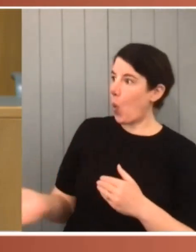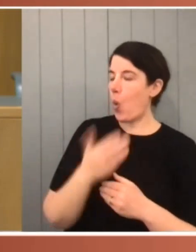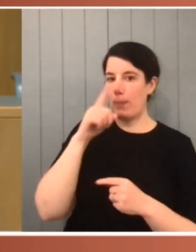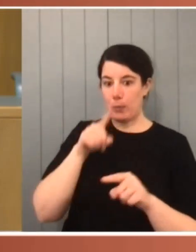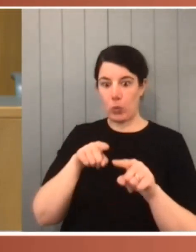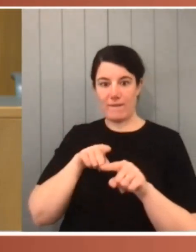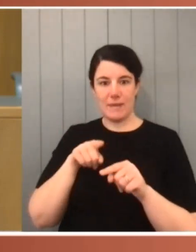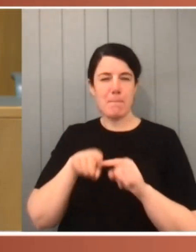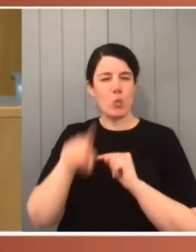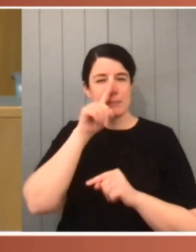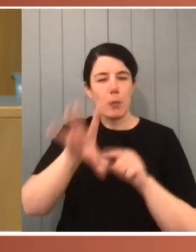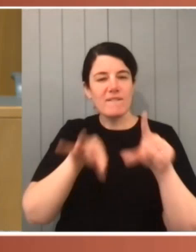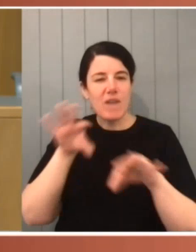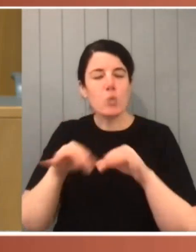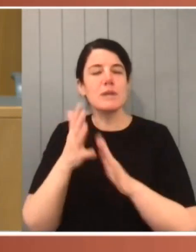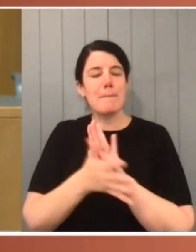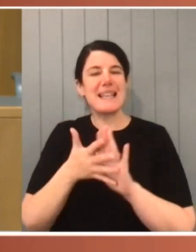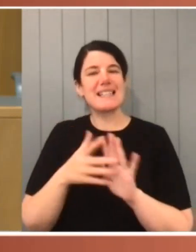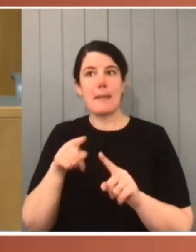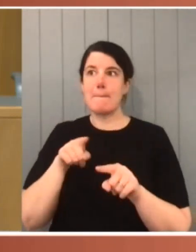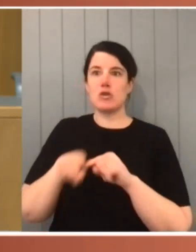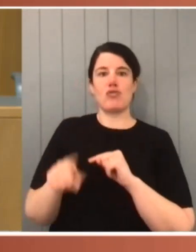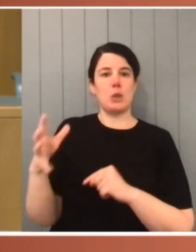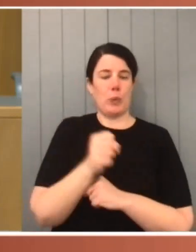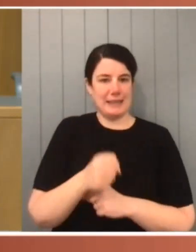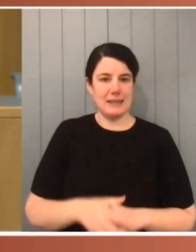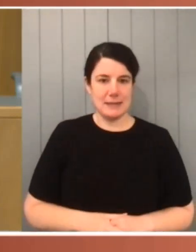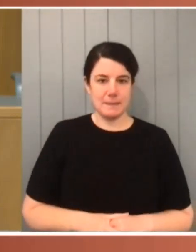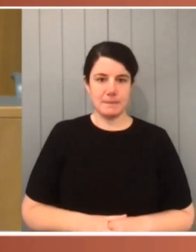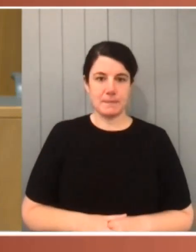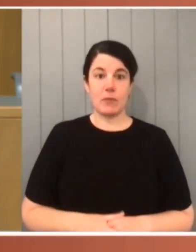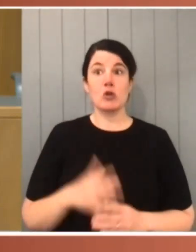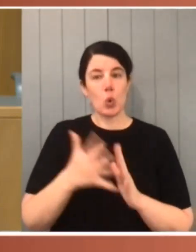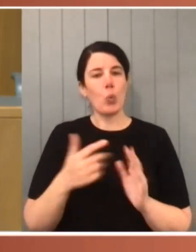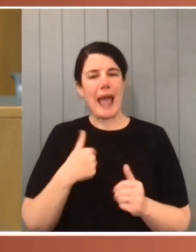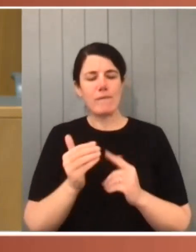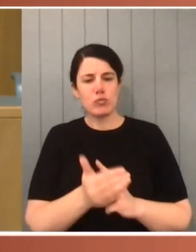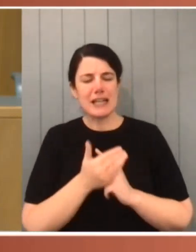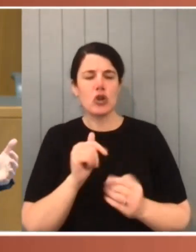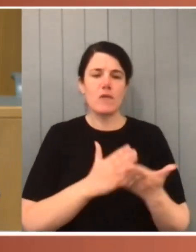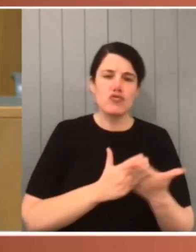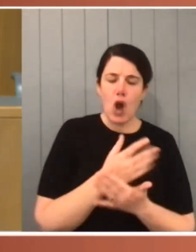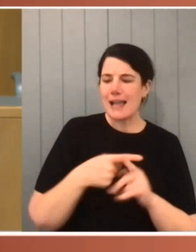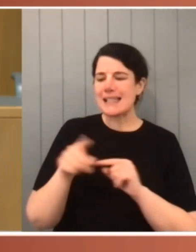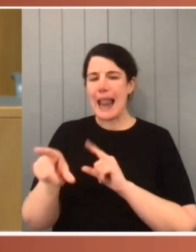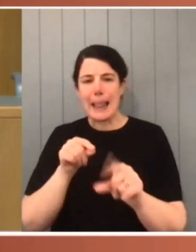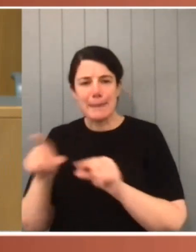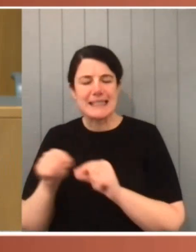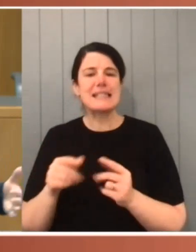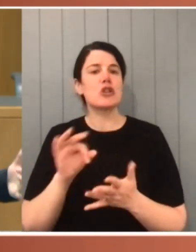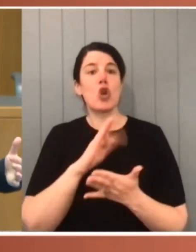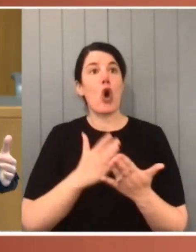you can see that in the Australian context, the protection of rights and liberties happens, is guaranteed not through a Supreme Court that